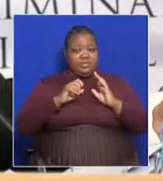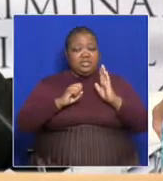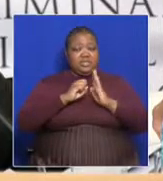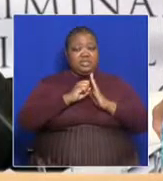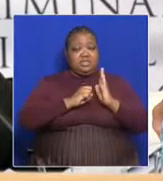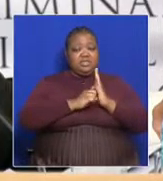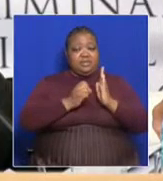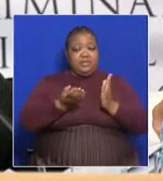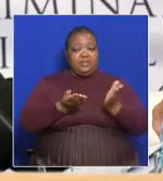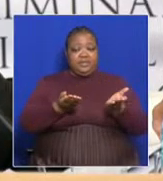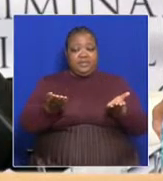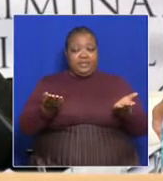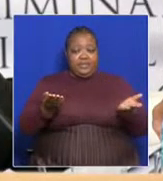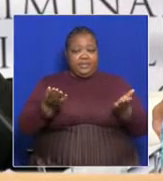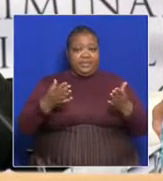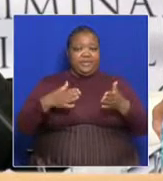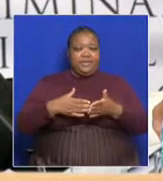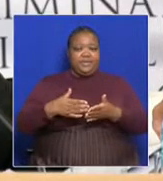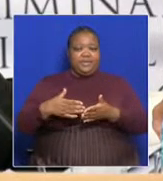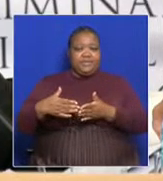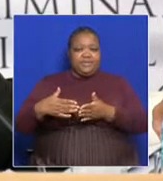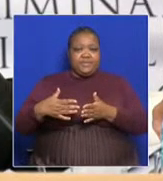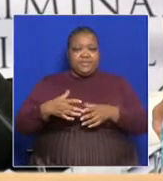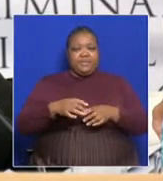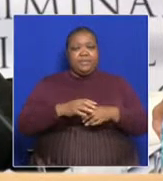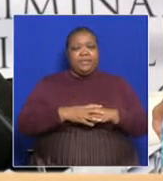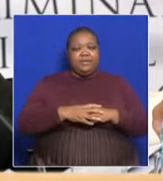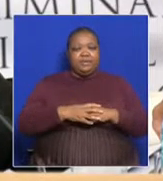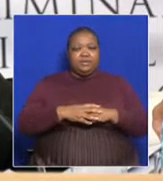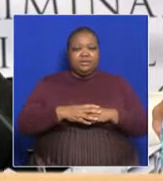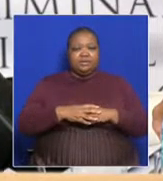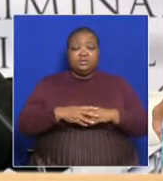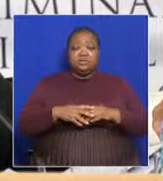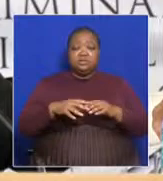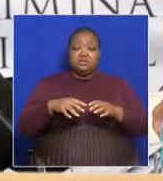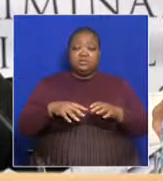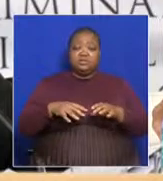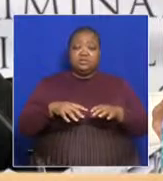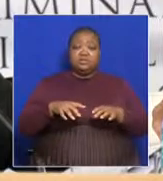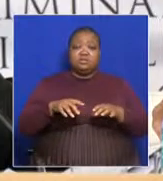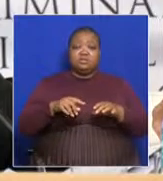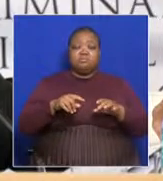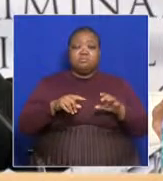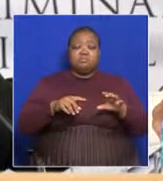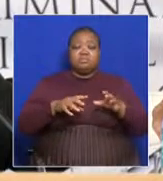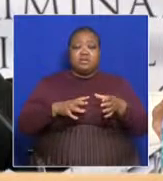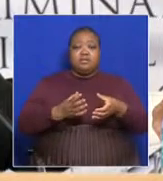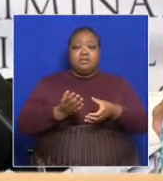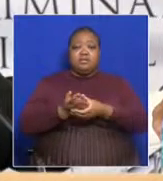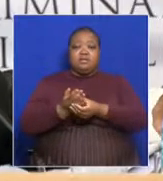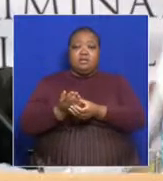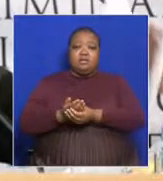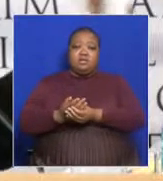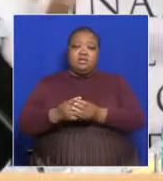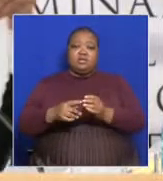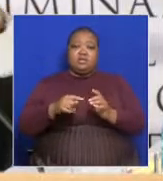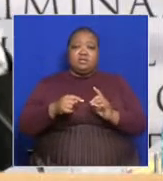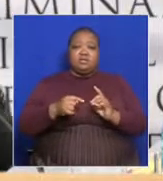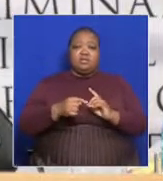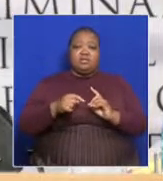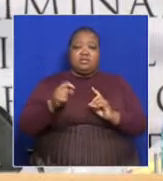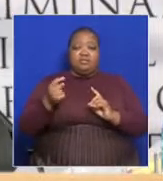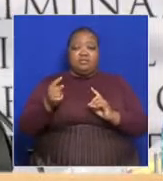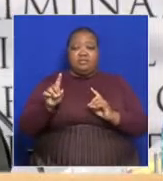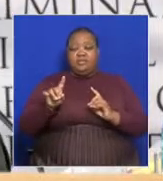none, that are included in the inquiry file, do you speak of that exercise of the 1st of July? Would you like me to take you